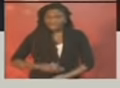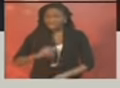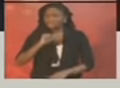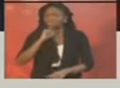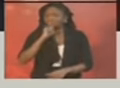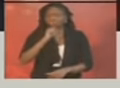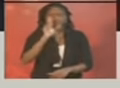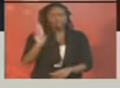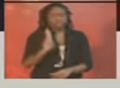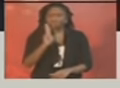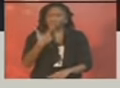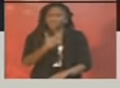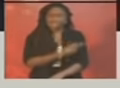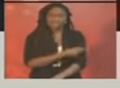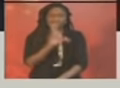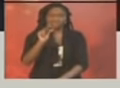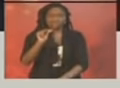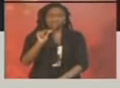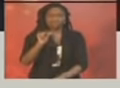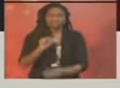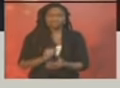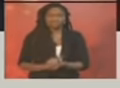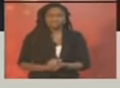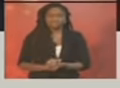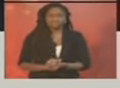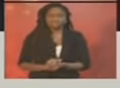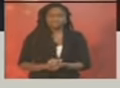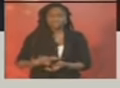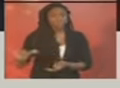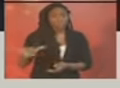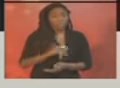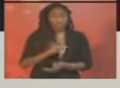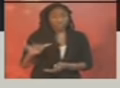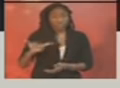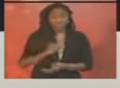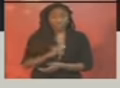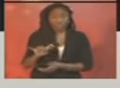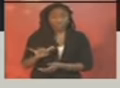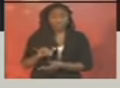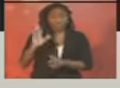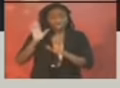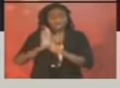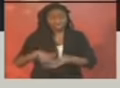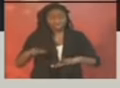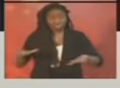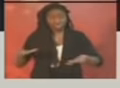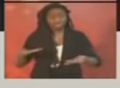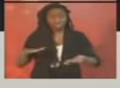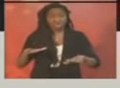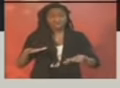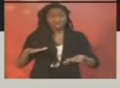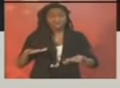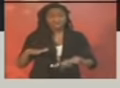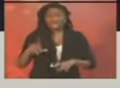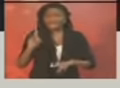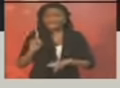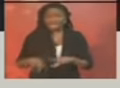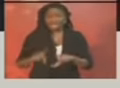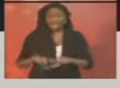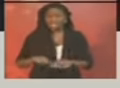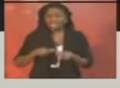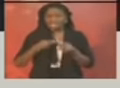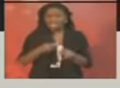also these vaccines have not been approved for children, use in children. It's just a